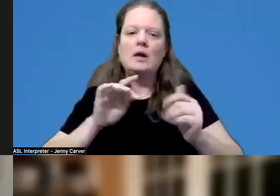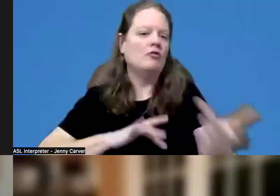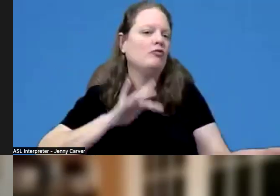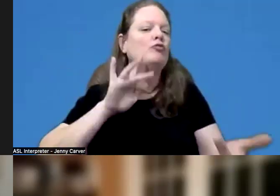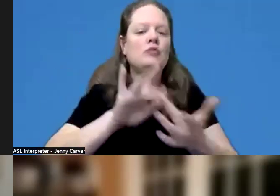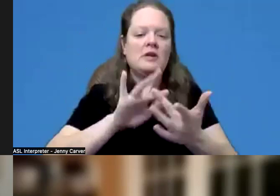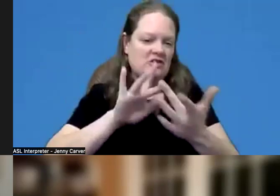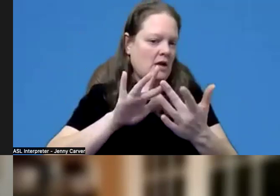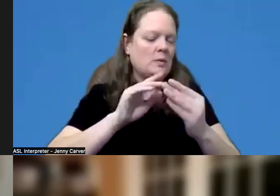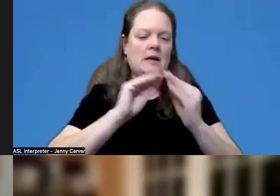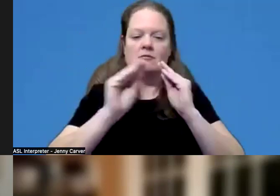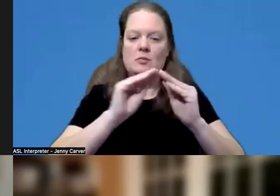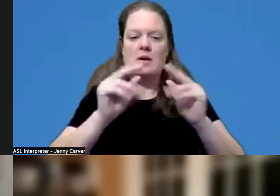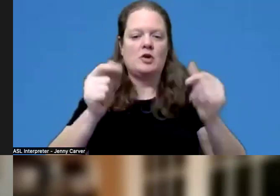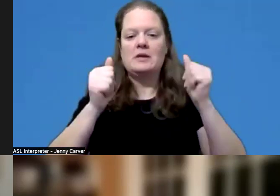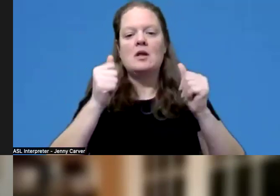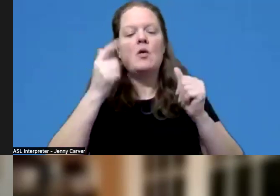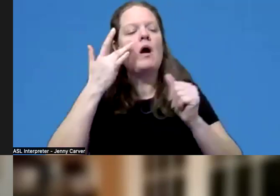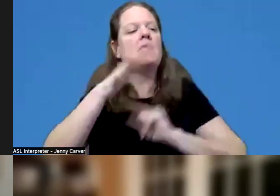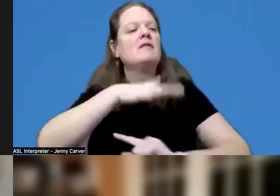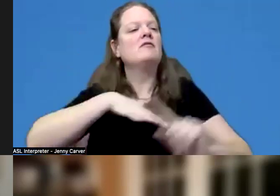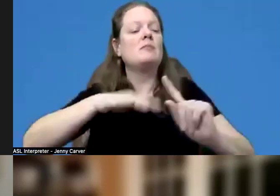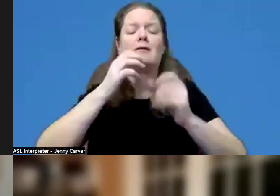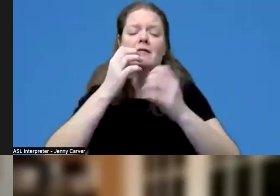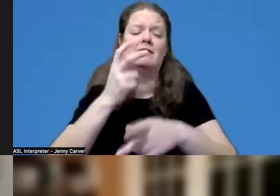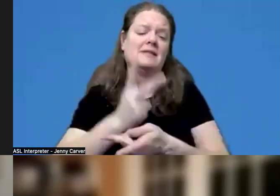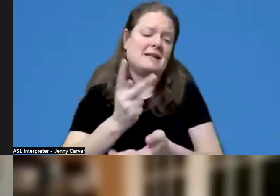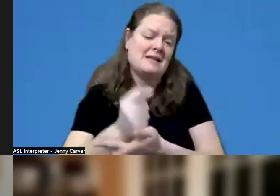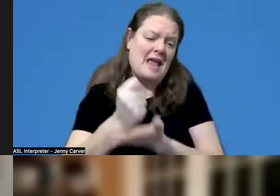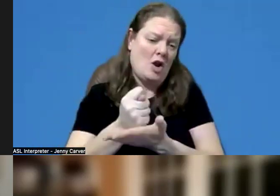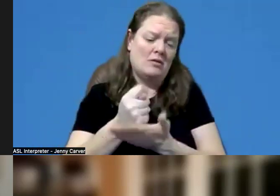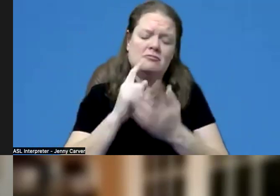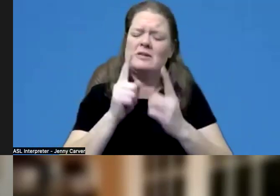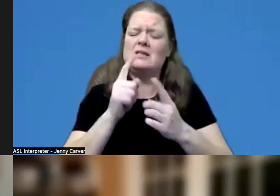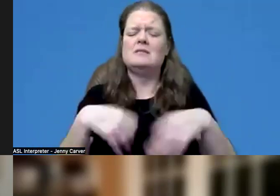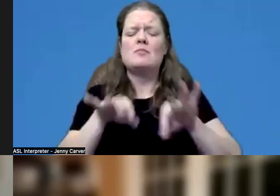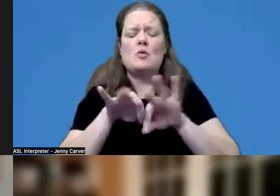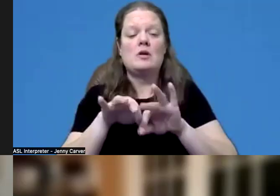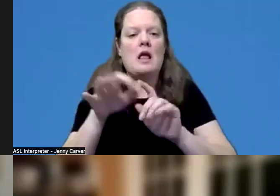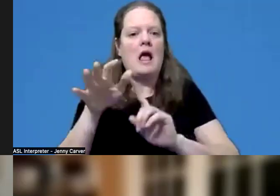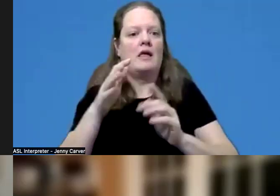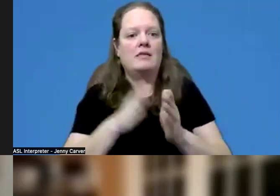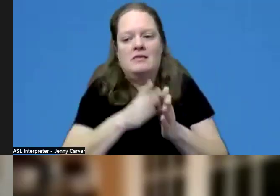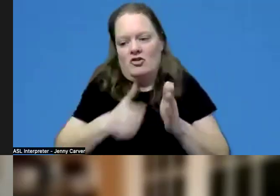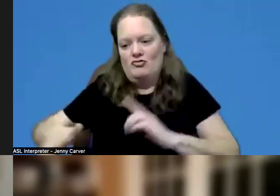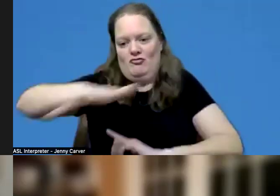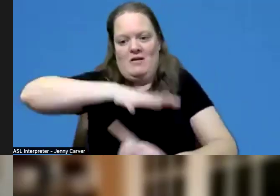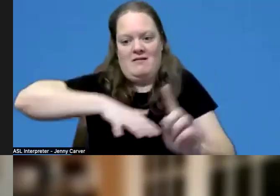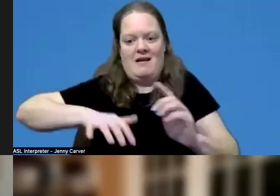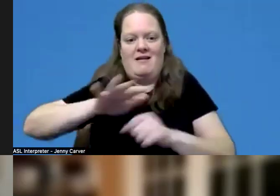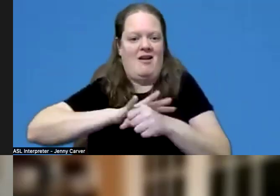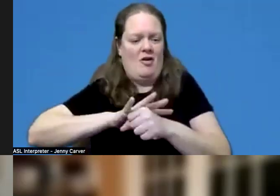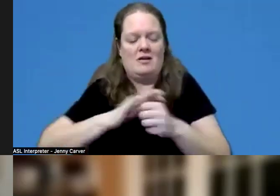that repaired immediately because environment of care is very important. And the surrounding area is very important.